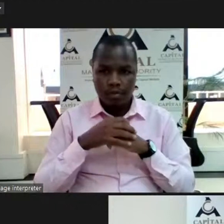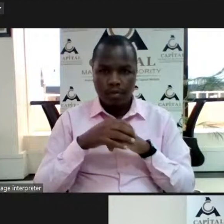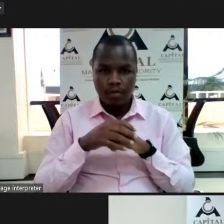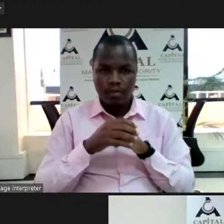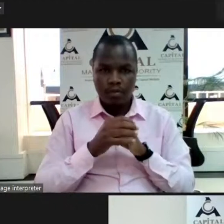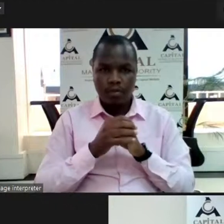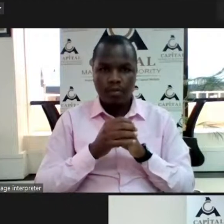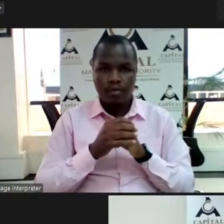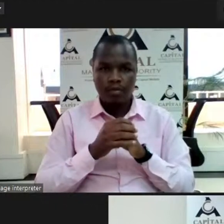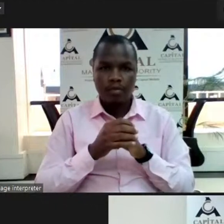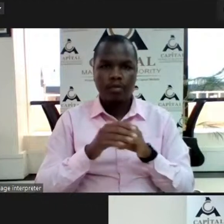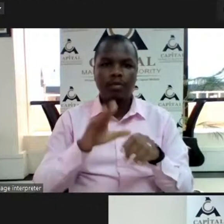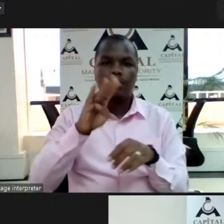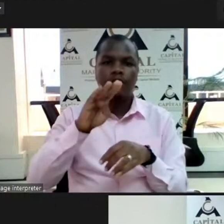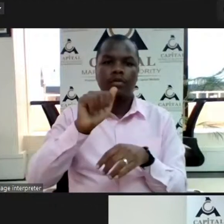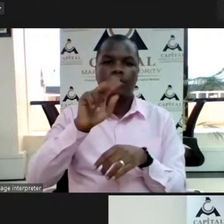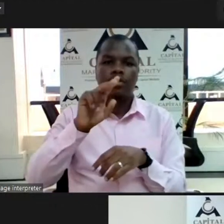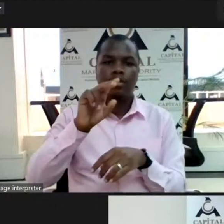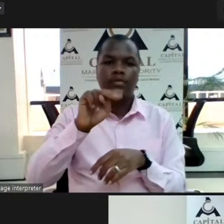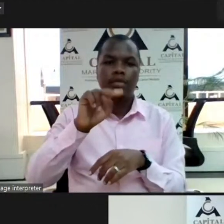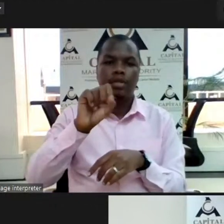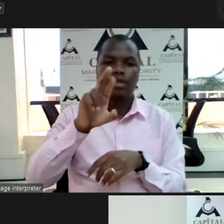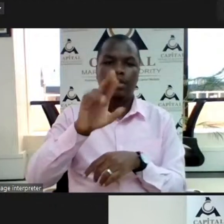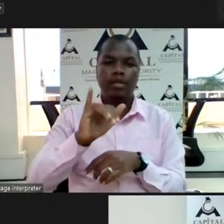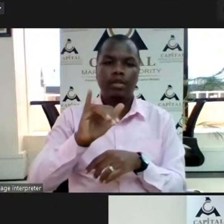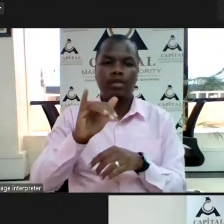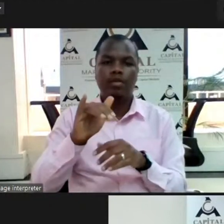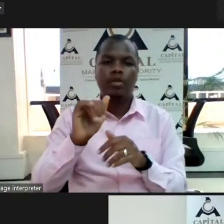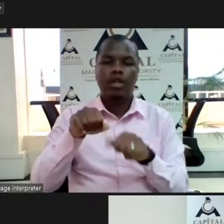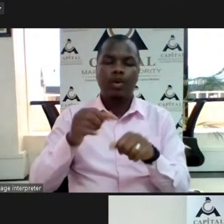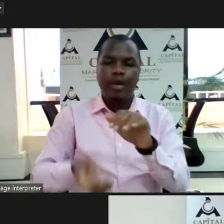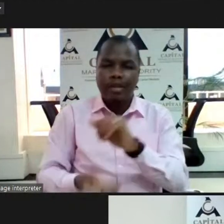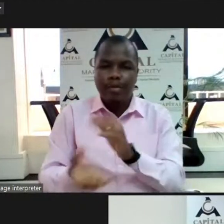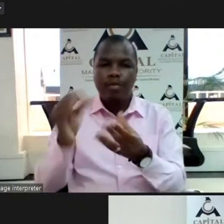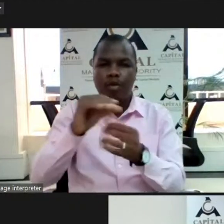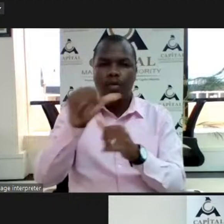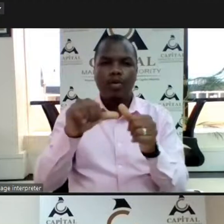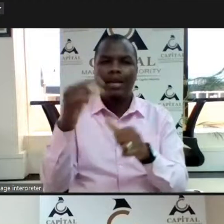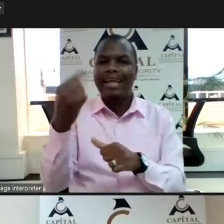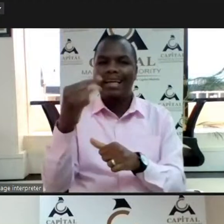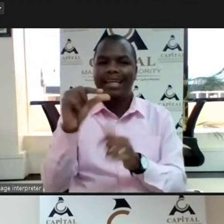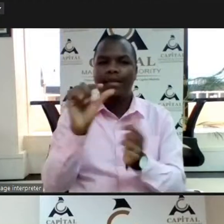Bansi, would you expand a little bit about green bonds?